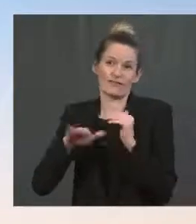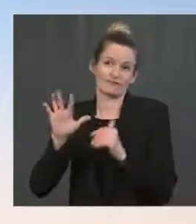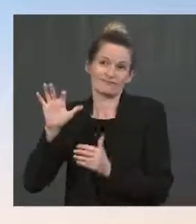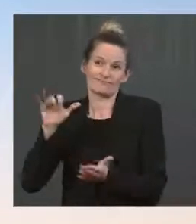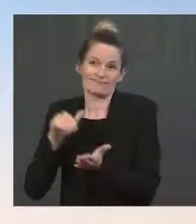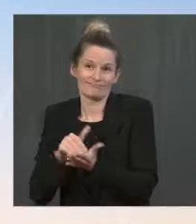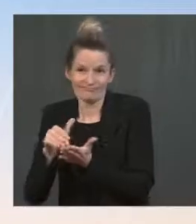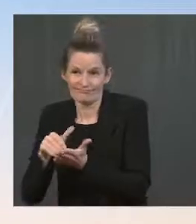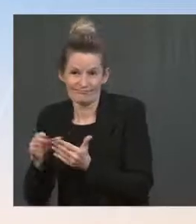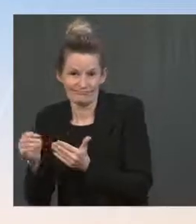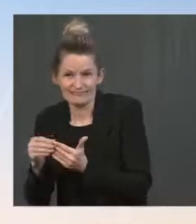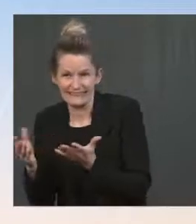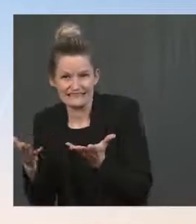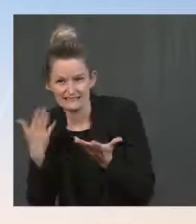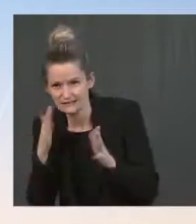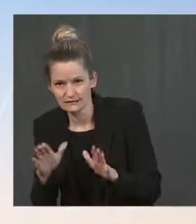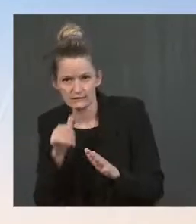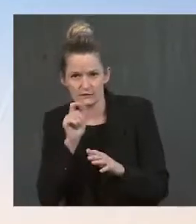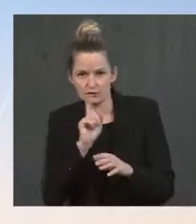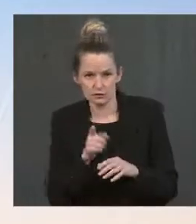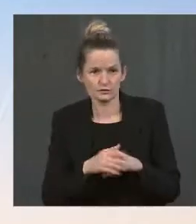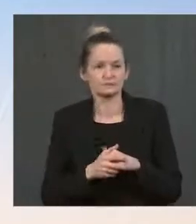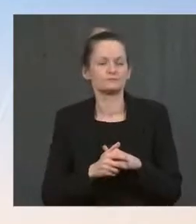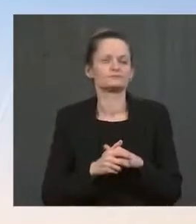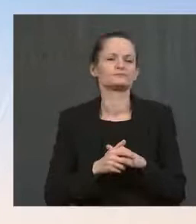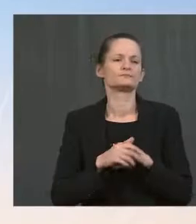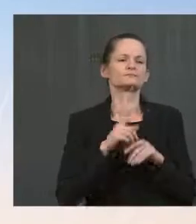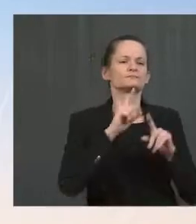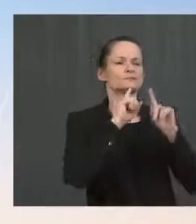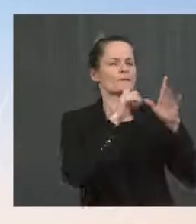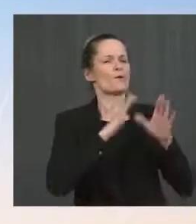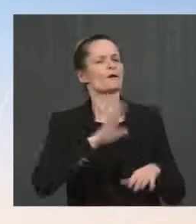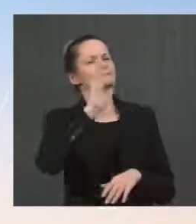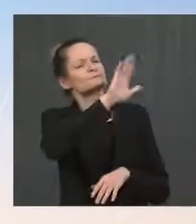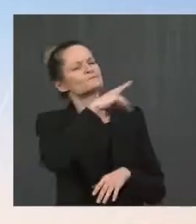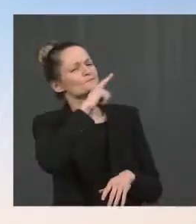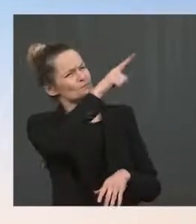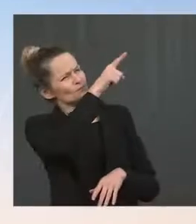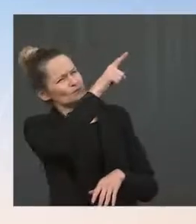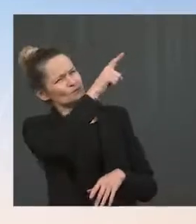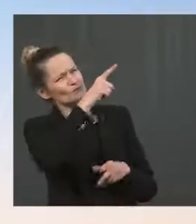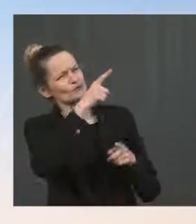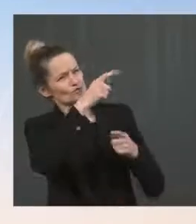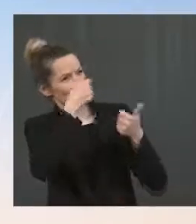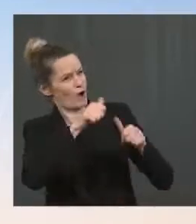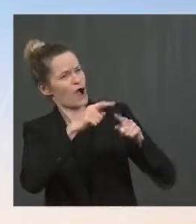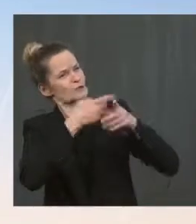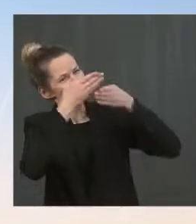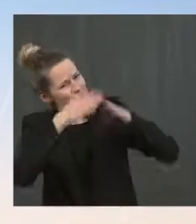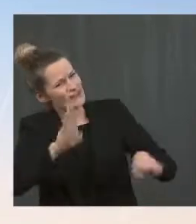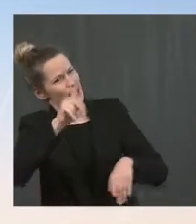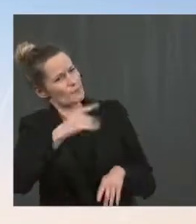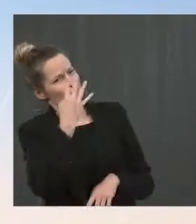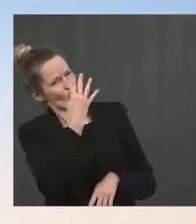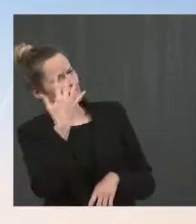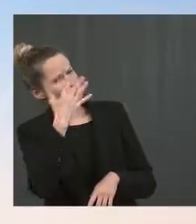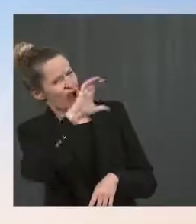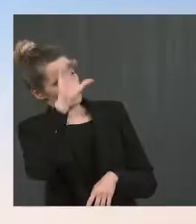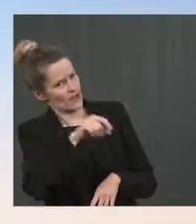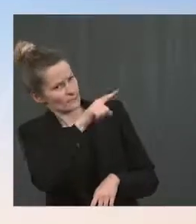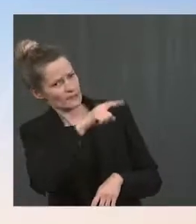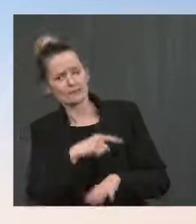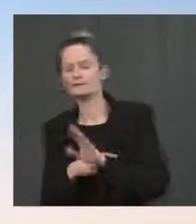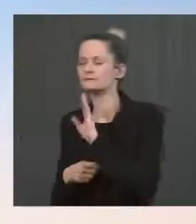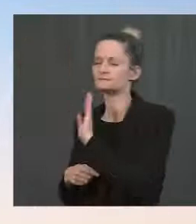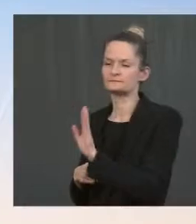outside these big four rather than breaking up the big four. I'm looking at what I have power to do. Right. And I have power to basically put the $500 million on the table.